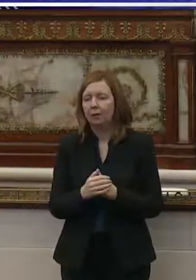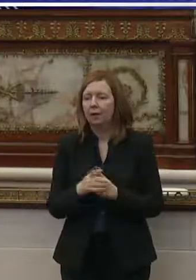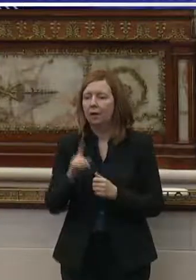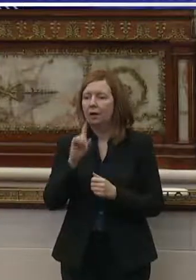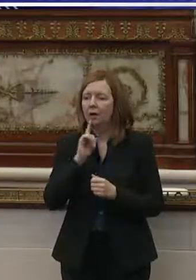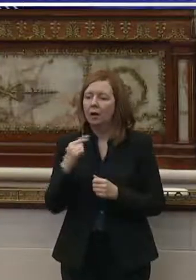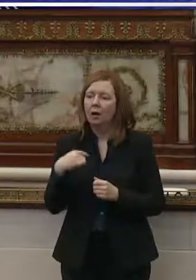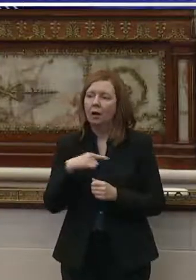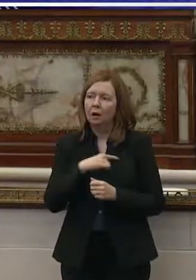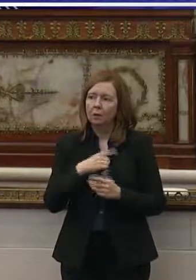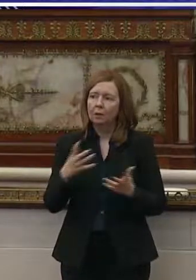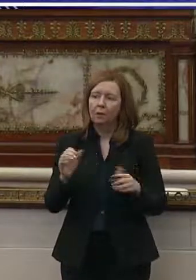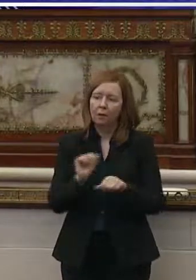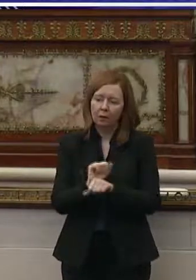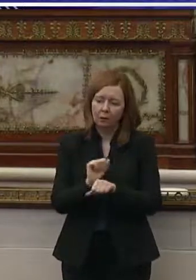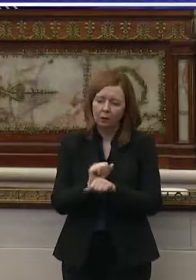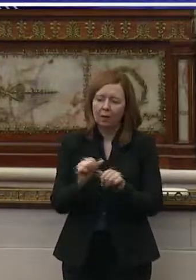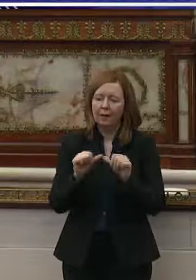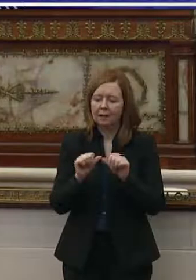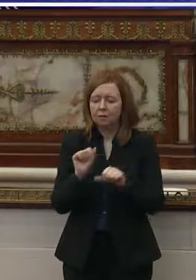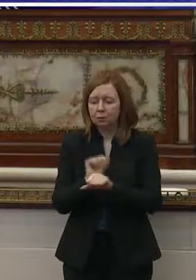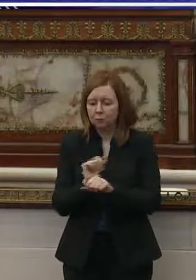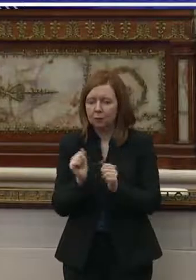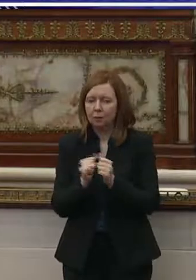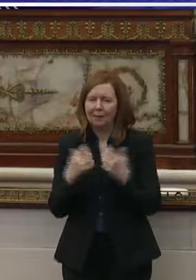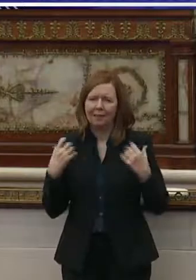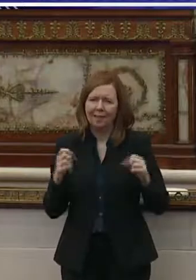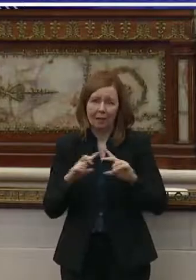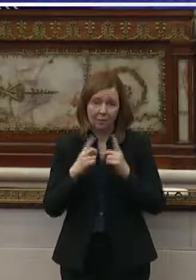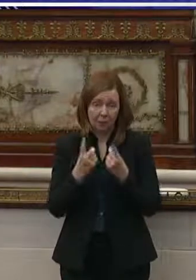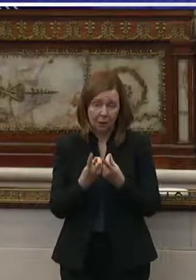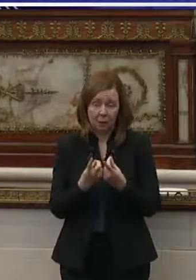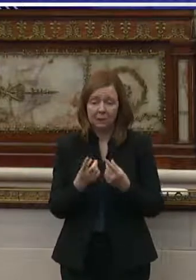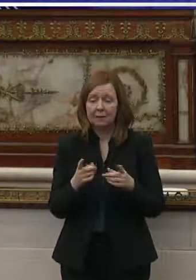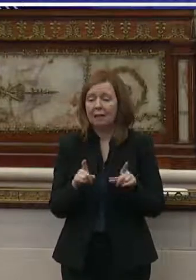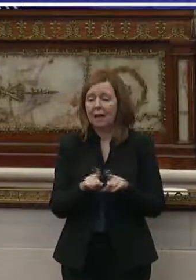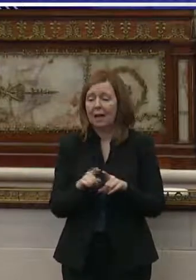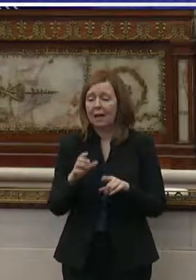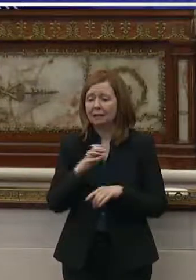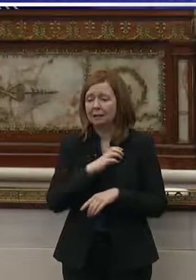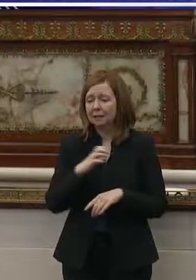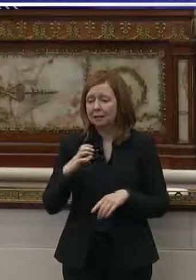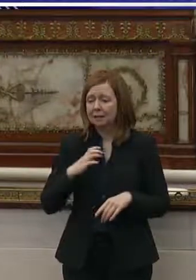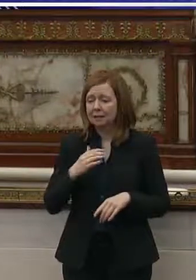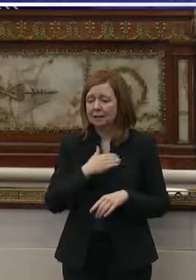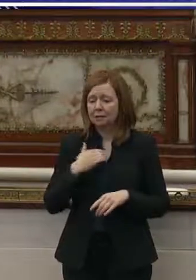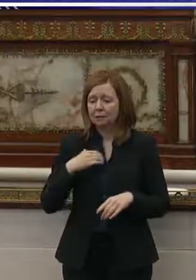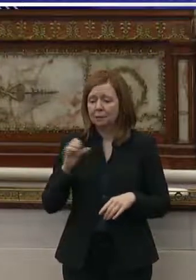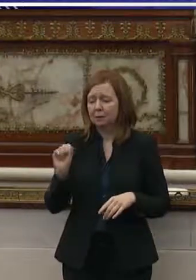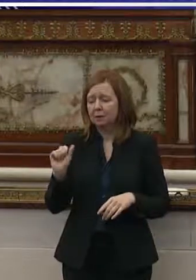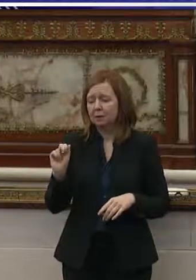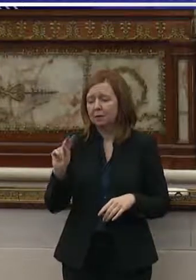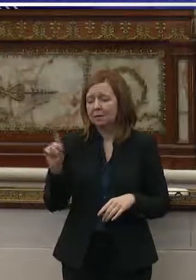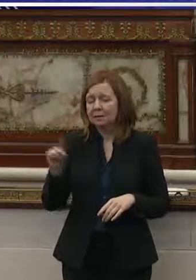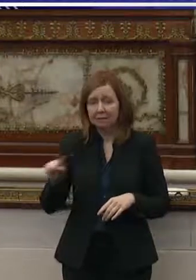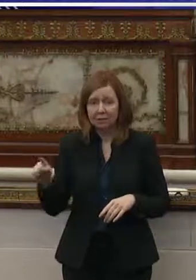we want to work and continue to work with the health department, as Council Member Sanchez had